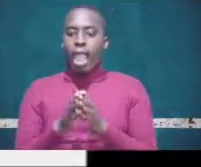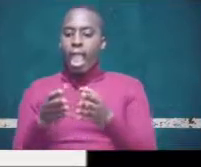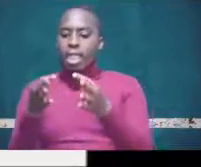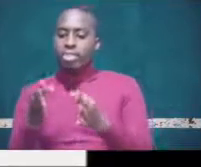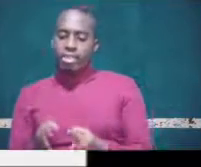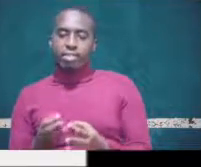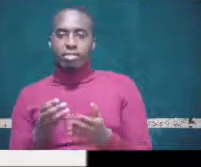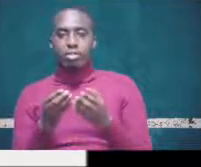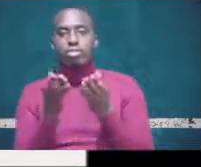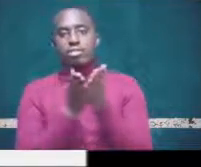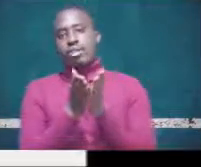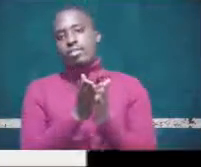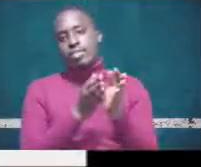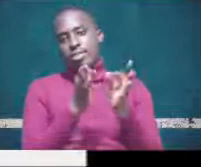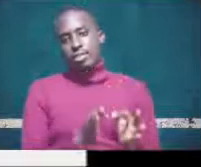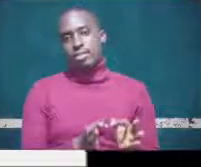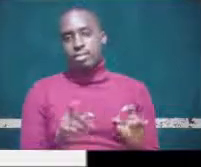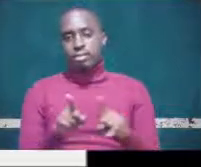a purpose, so to simplify a task,